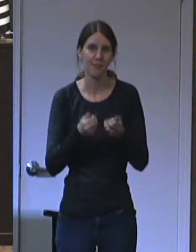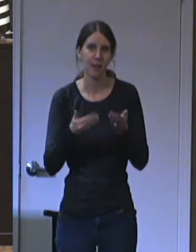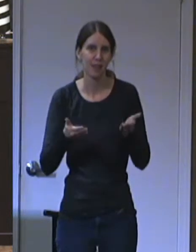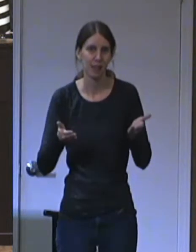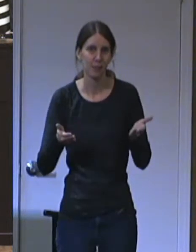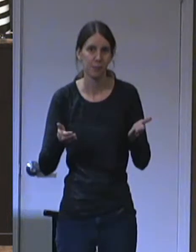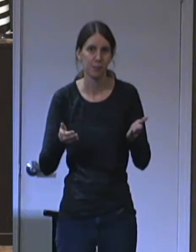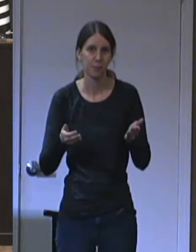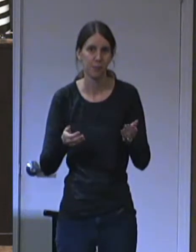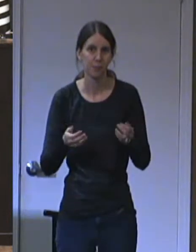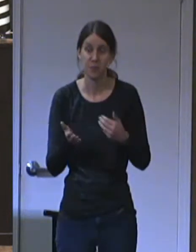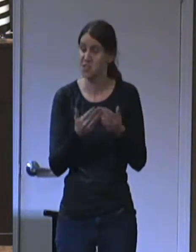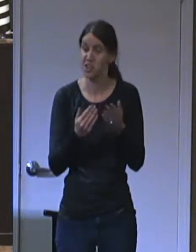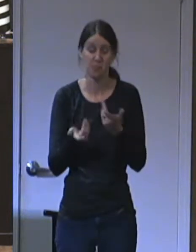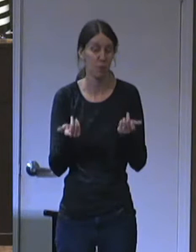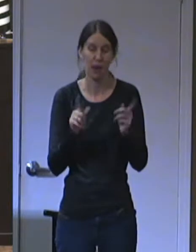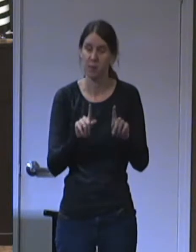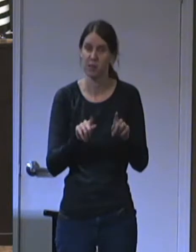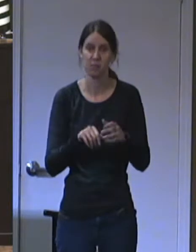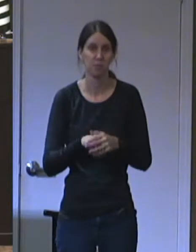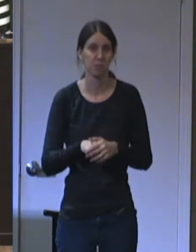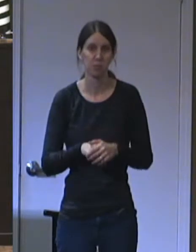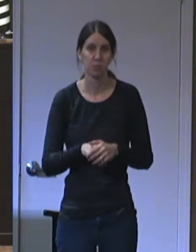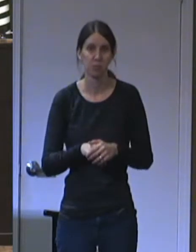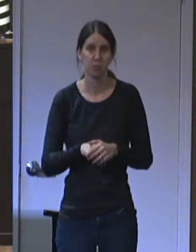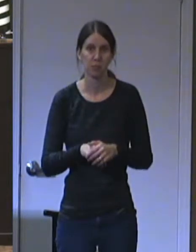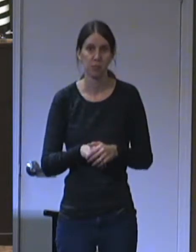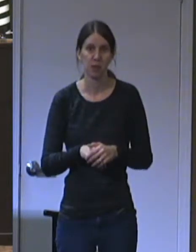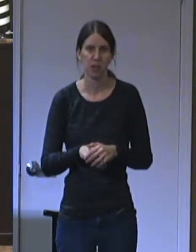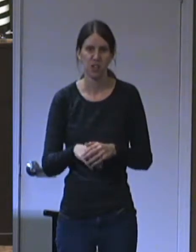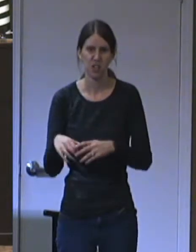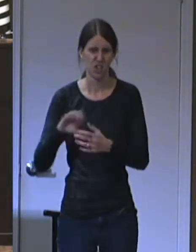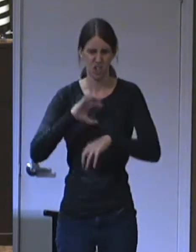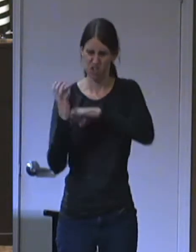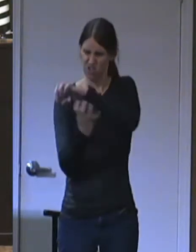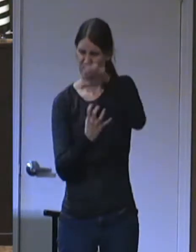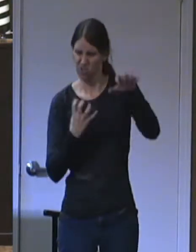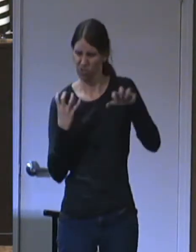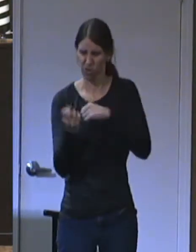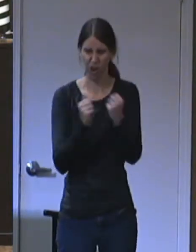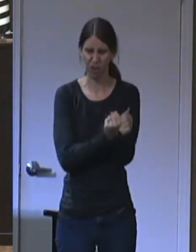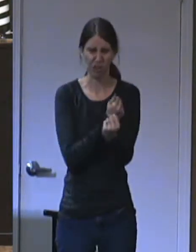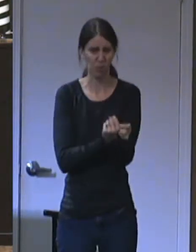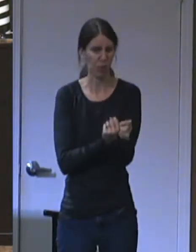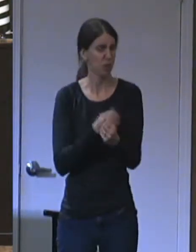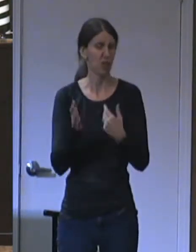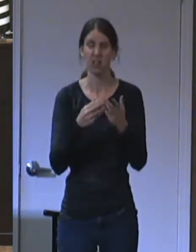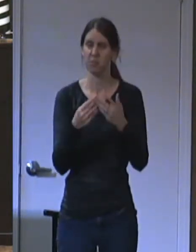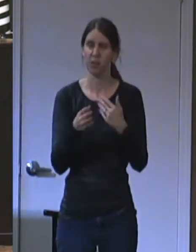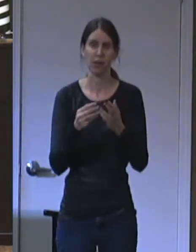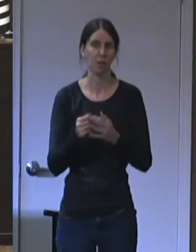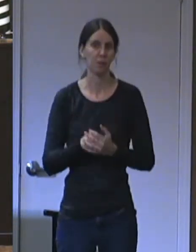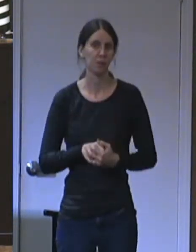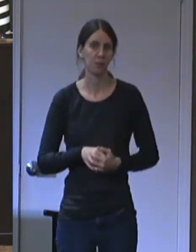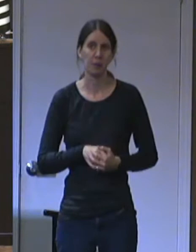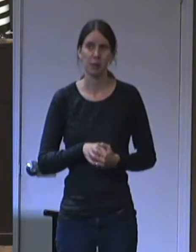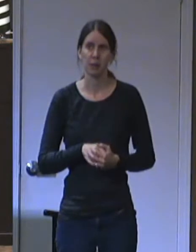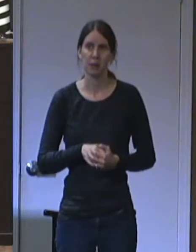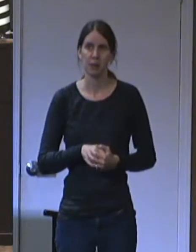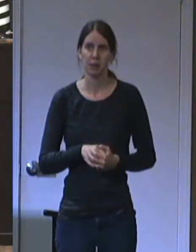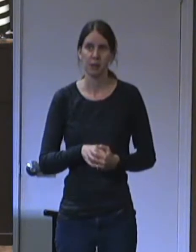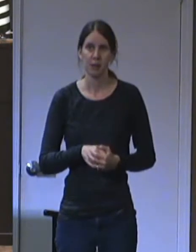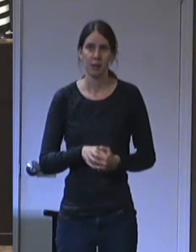everything, so that no matter what happens, no matter how strong the wind, the storm, no matter how bad, you know,